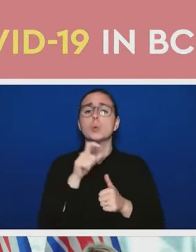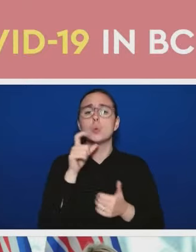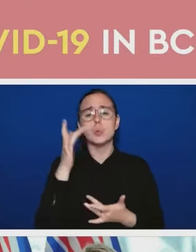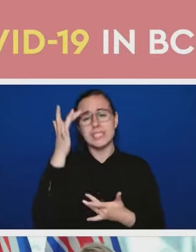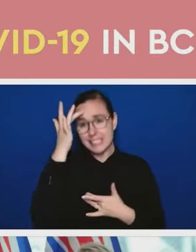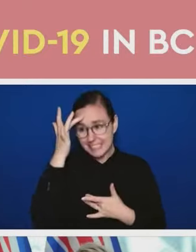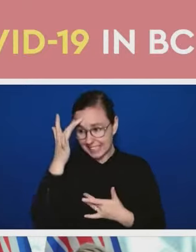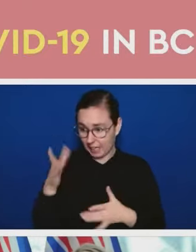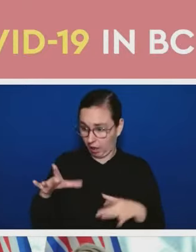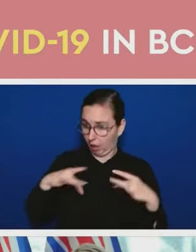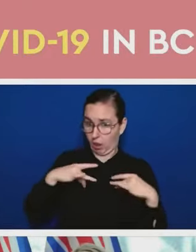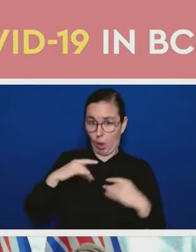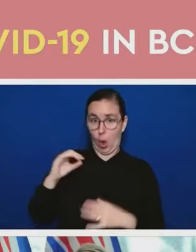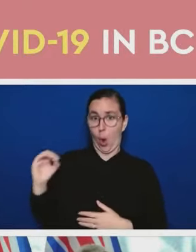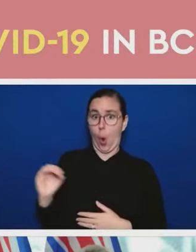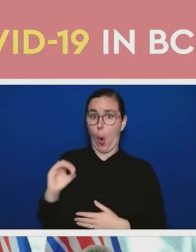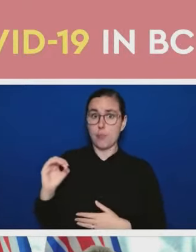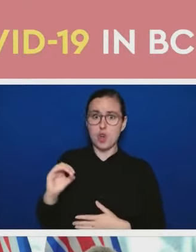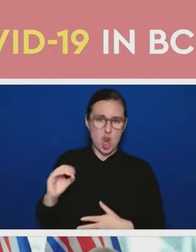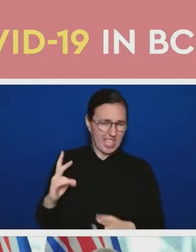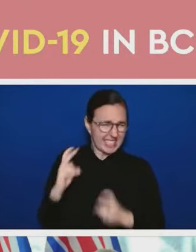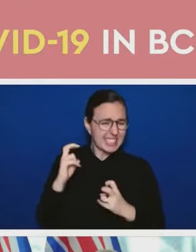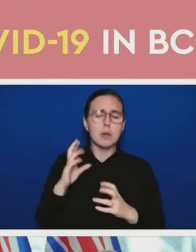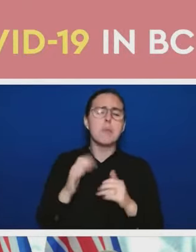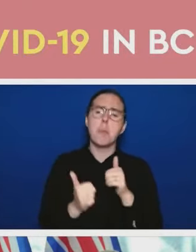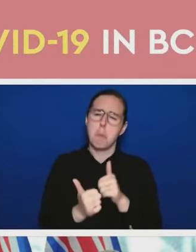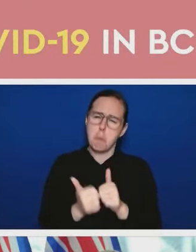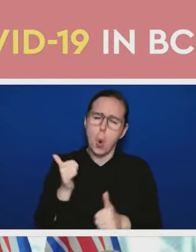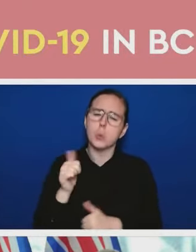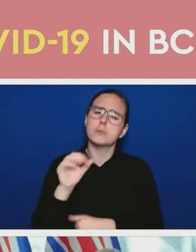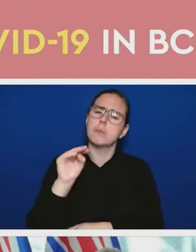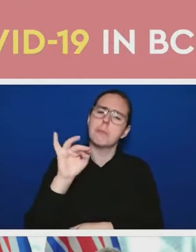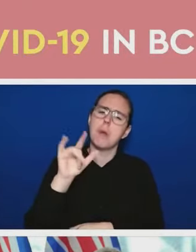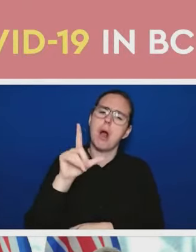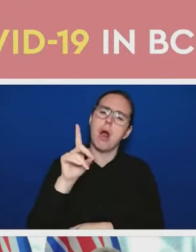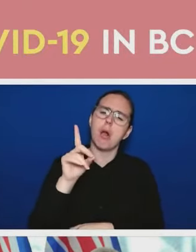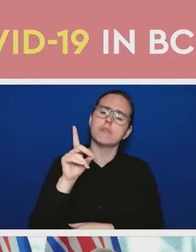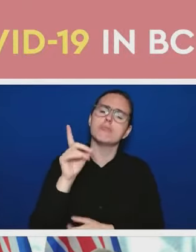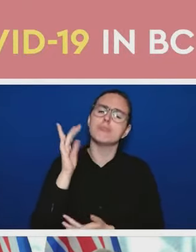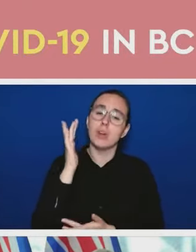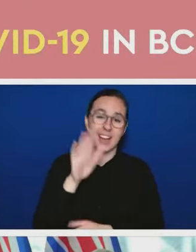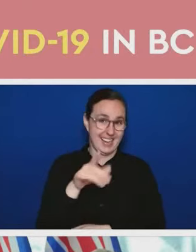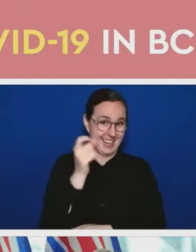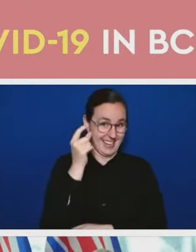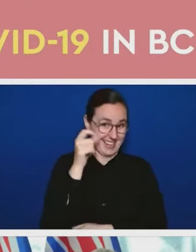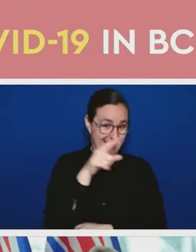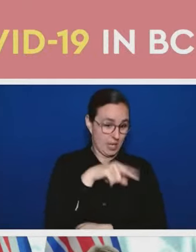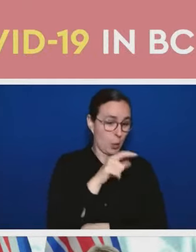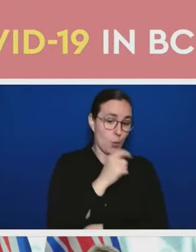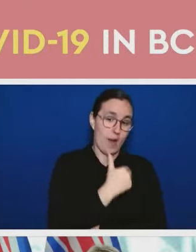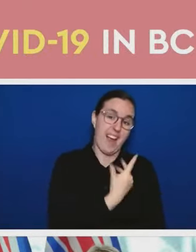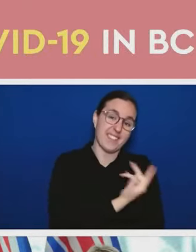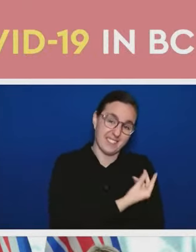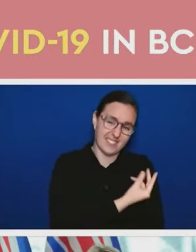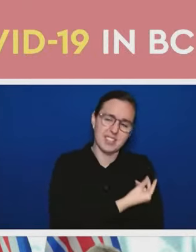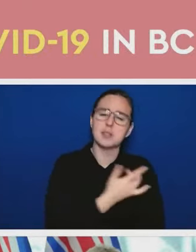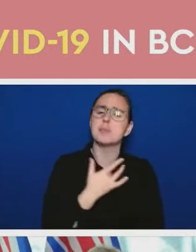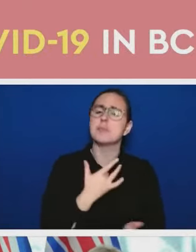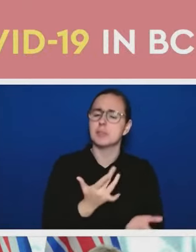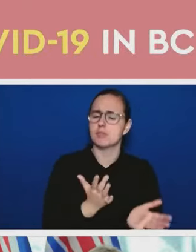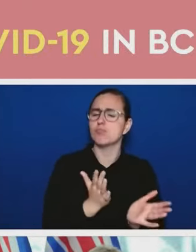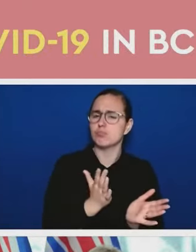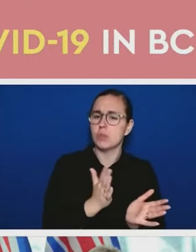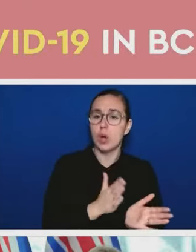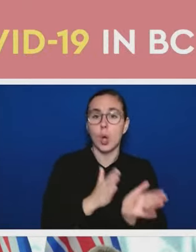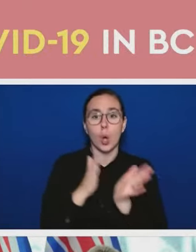It's causing very mild illness in many people. And it is still our elders and seniors who are at highest risk. And we